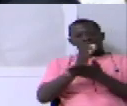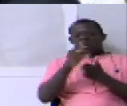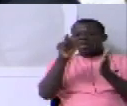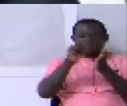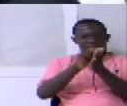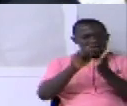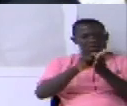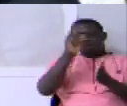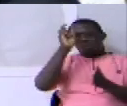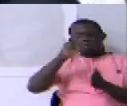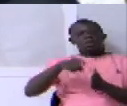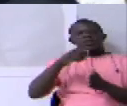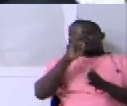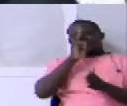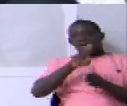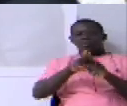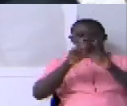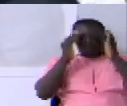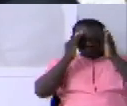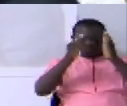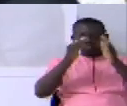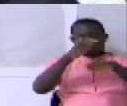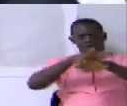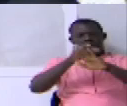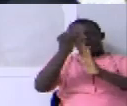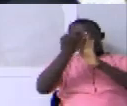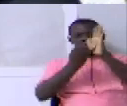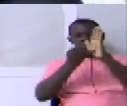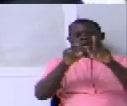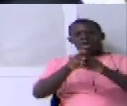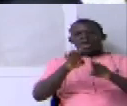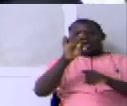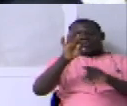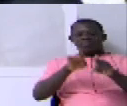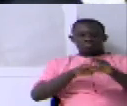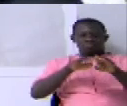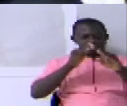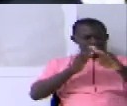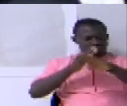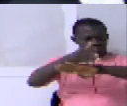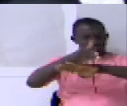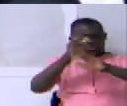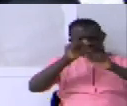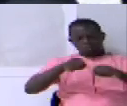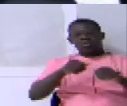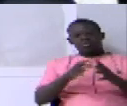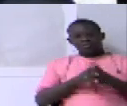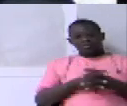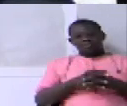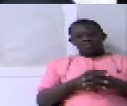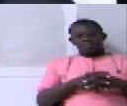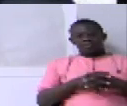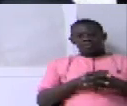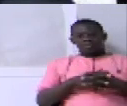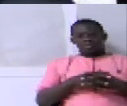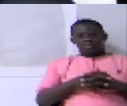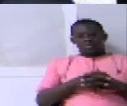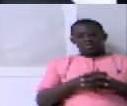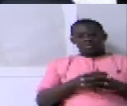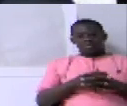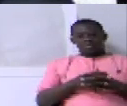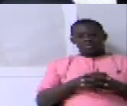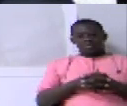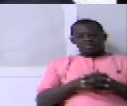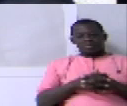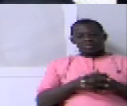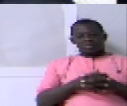will focus on the issue as we proceed. Betenten le ka jube katu kaso